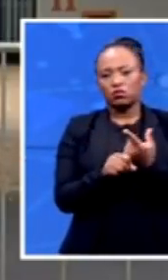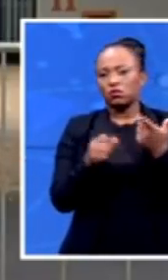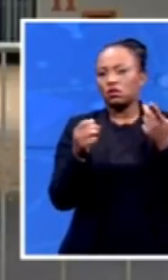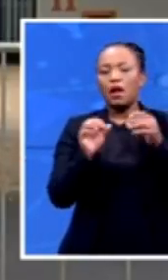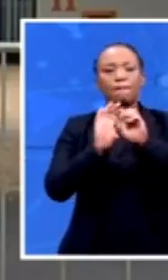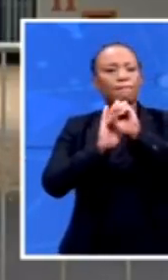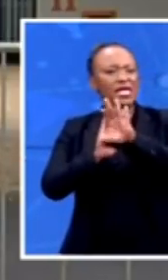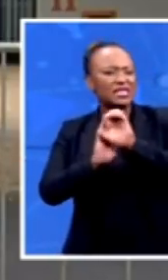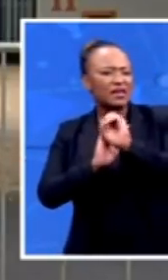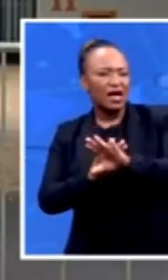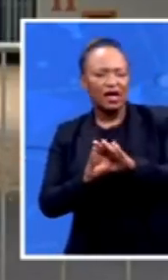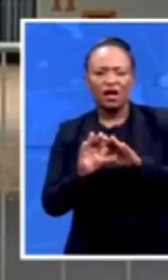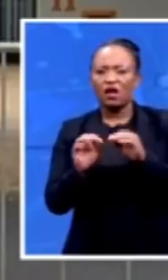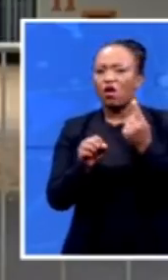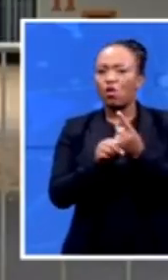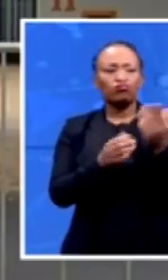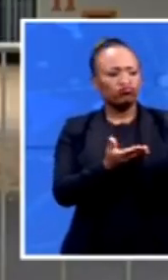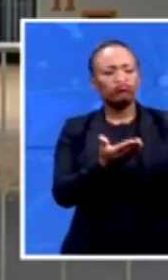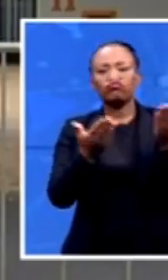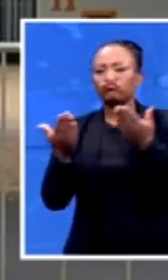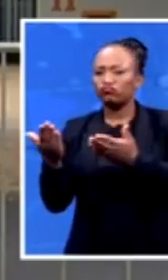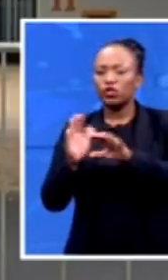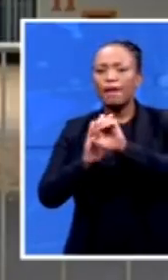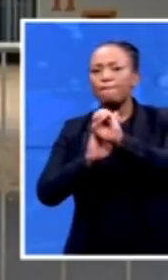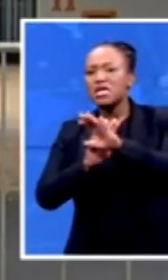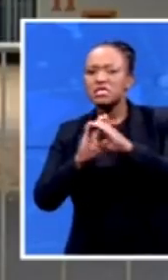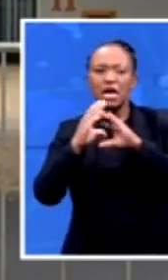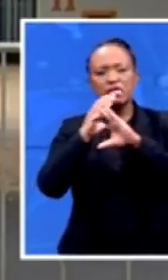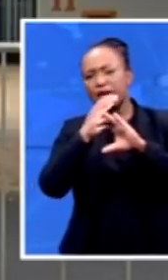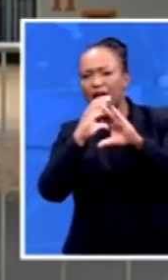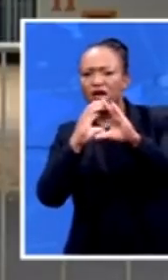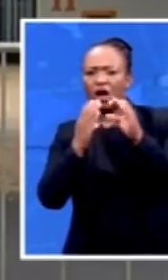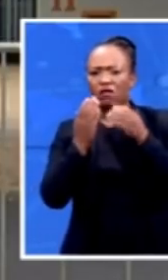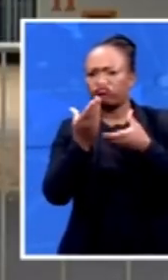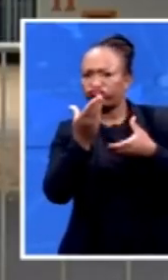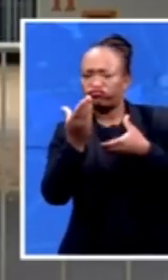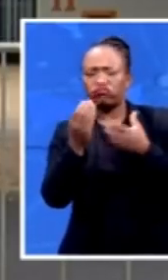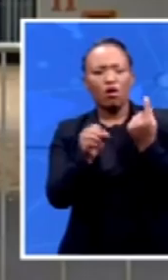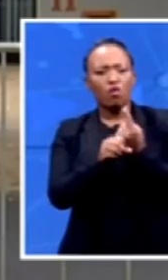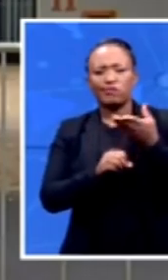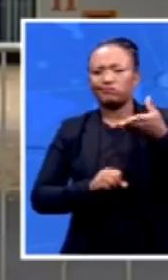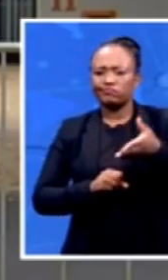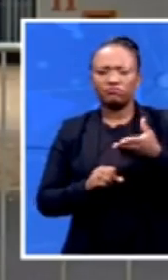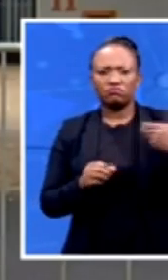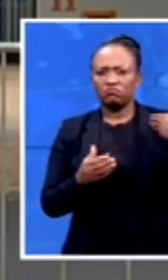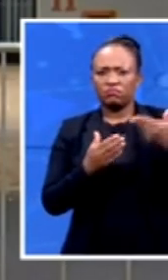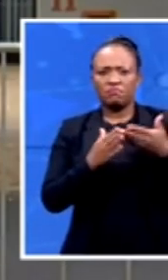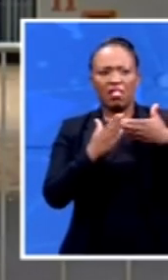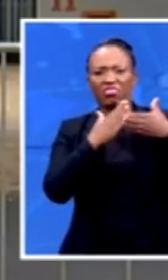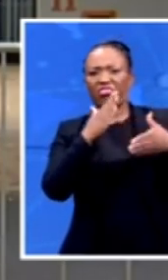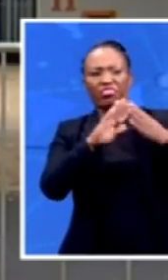media everywhere he went. So for us too, there's been no sort of standoffish attitude